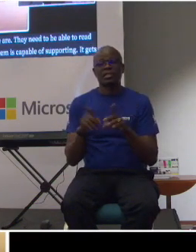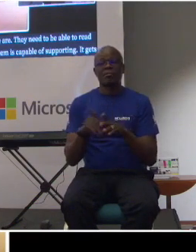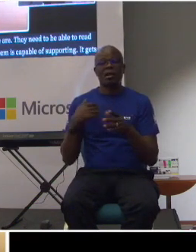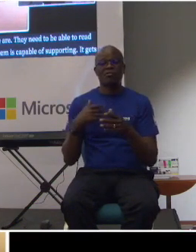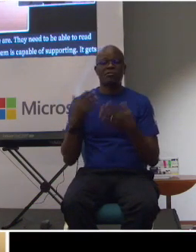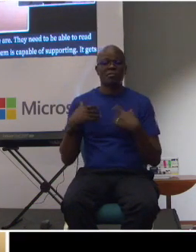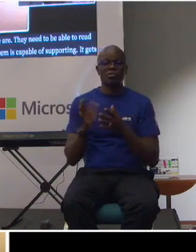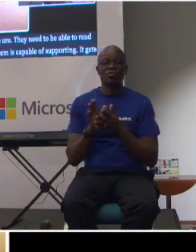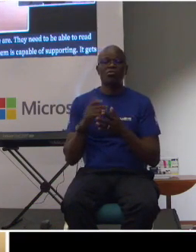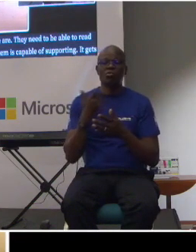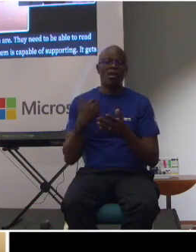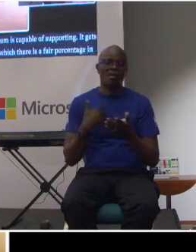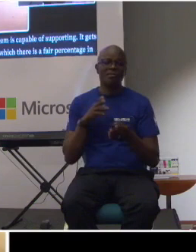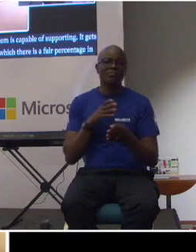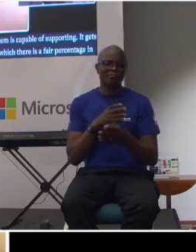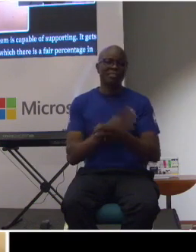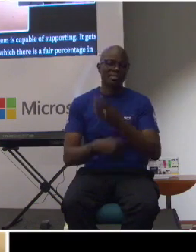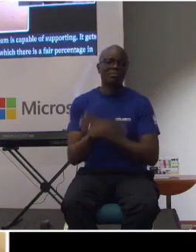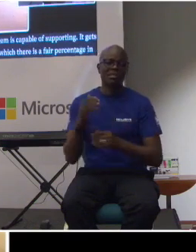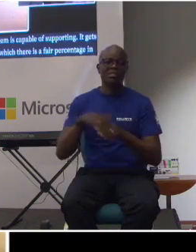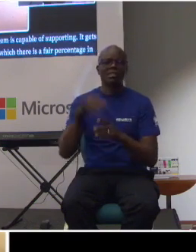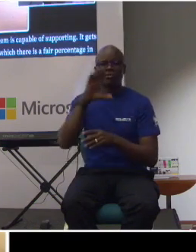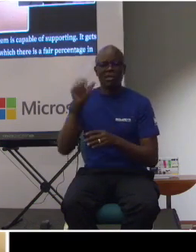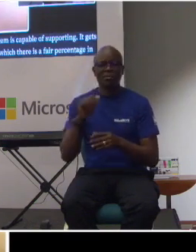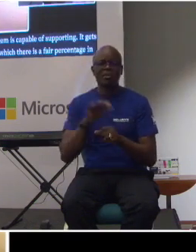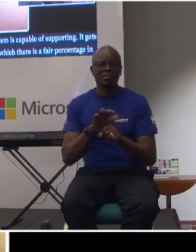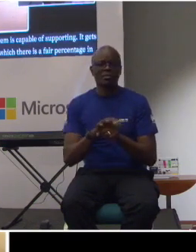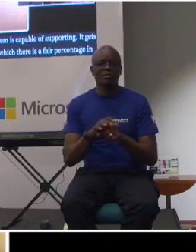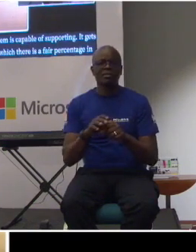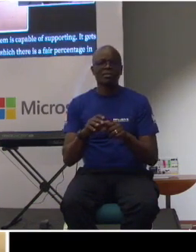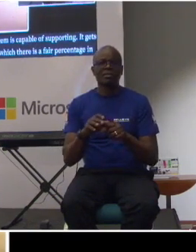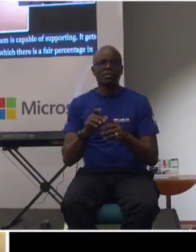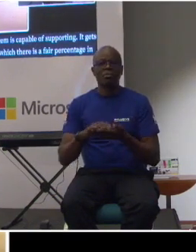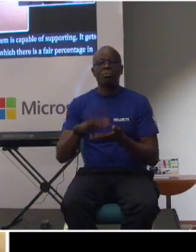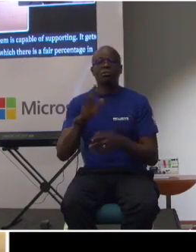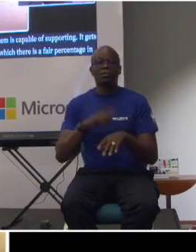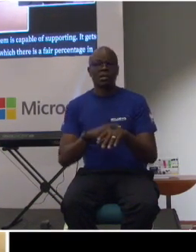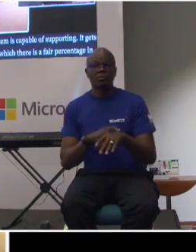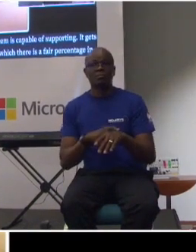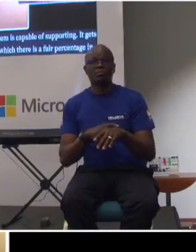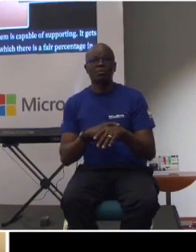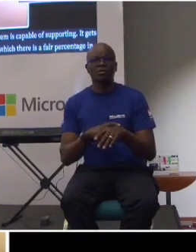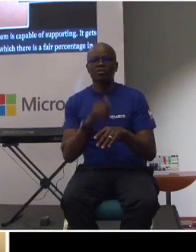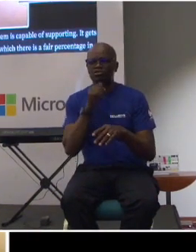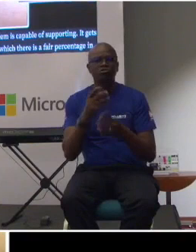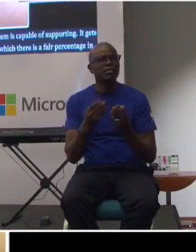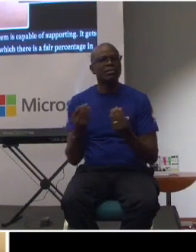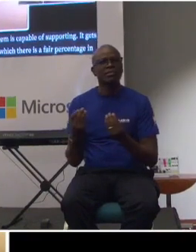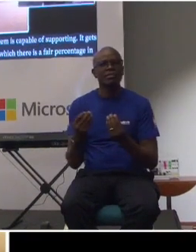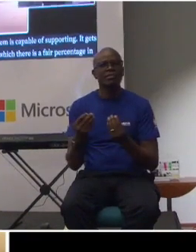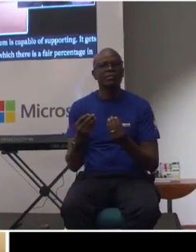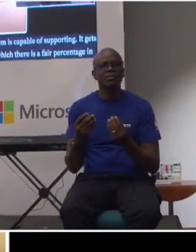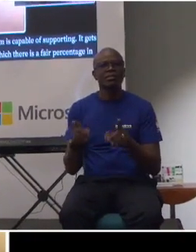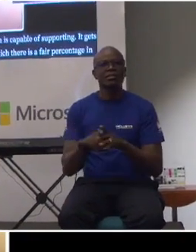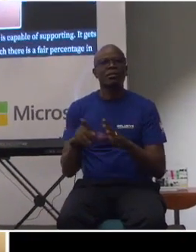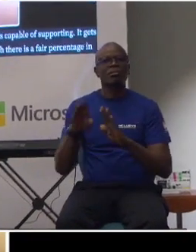for example, visual impairment or hearing impairment or a motor impairment, is not easy, especially if the programmers